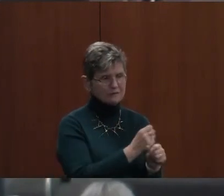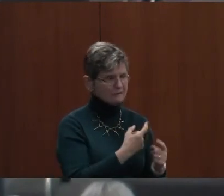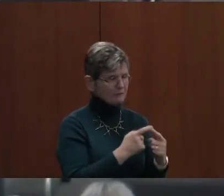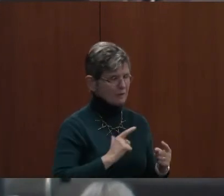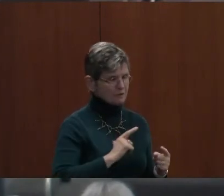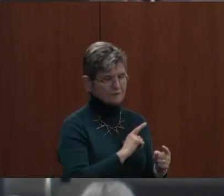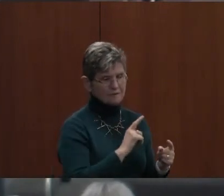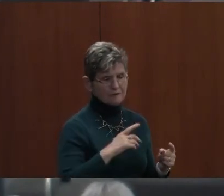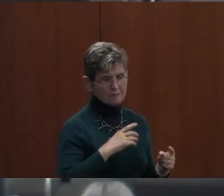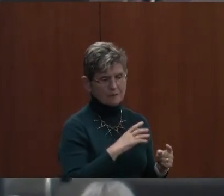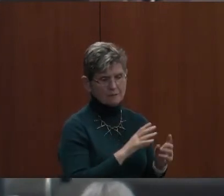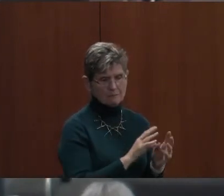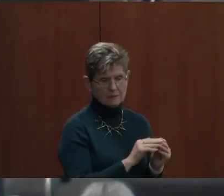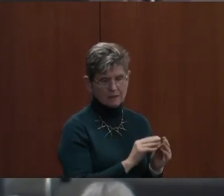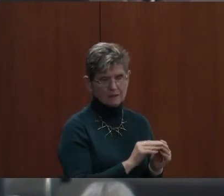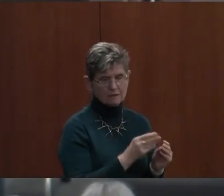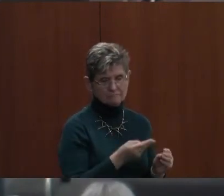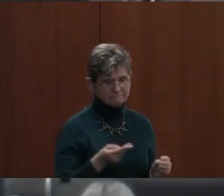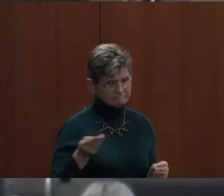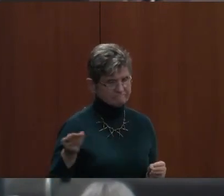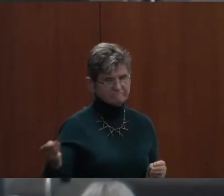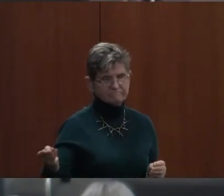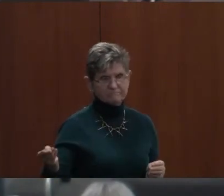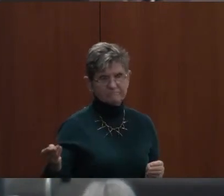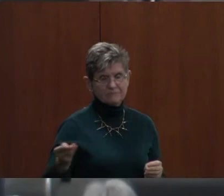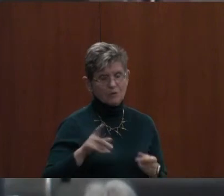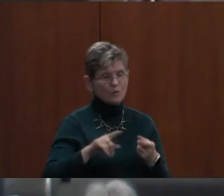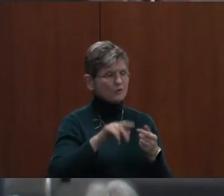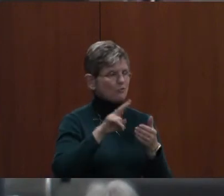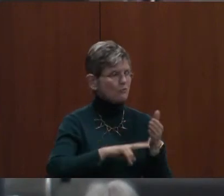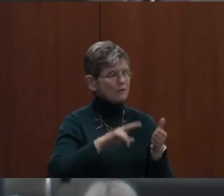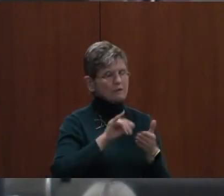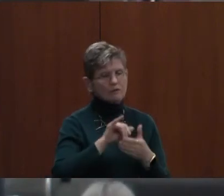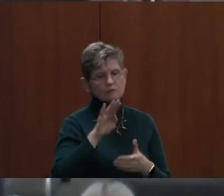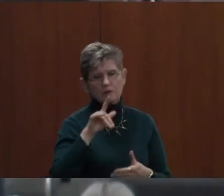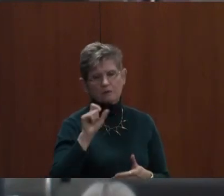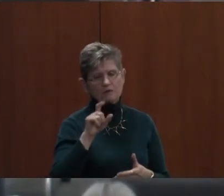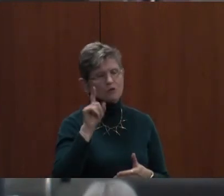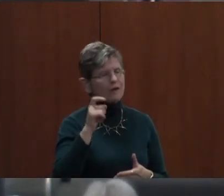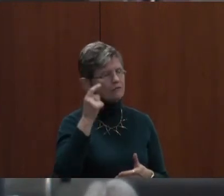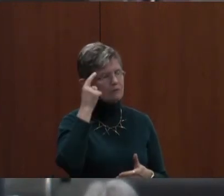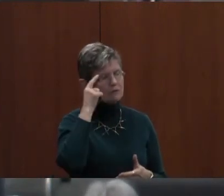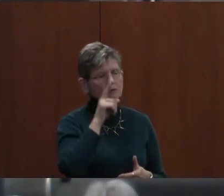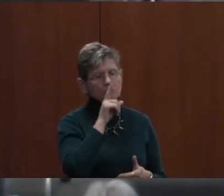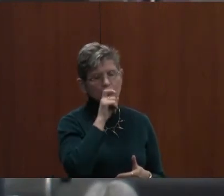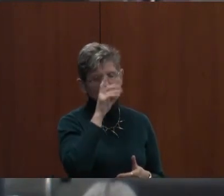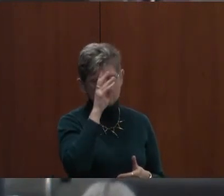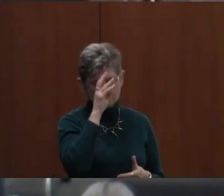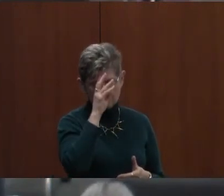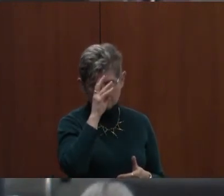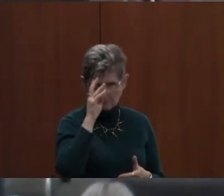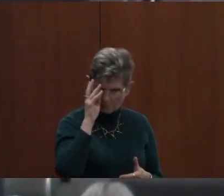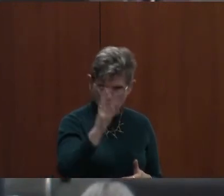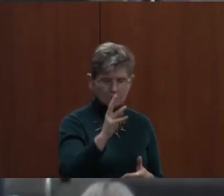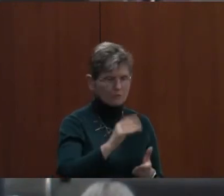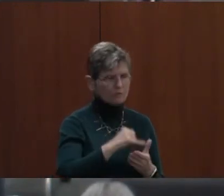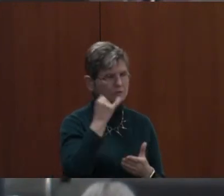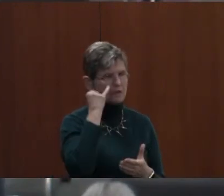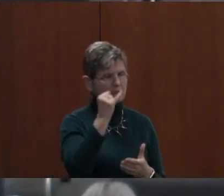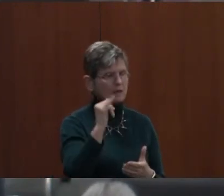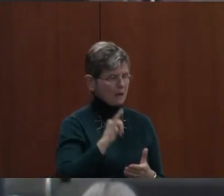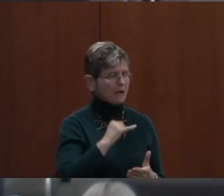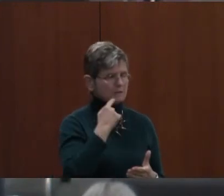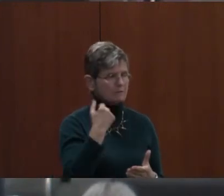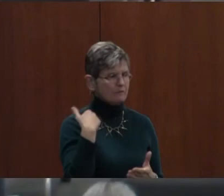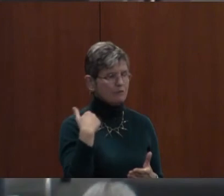meeting. When you read some of those bills, you got to think, who comes up with those ideas we said earlier? So